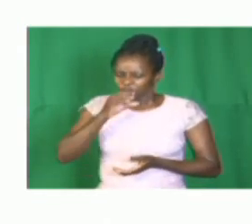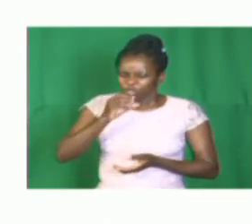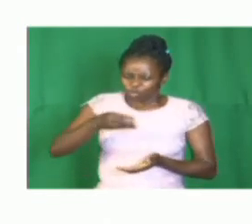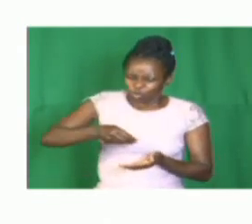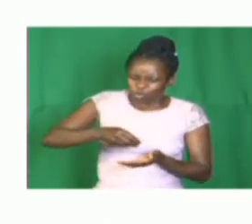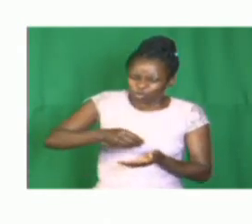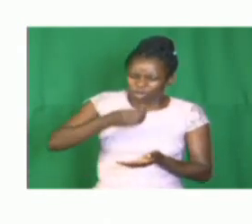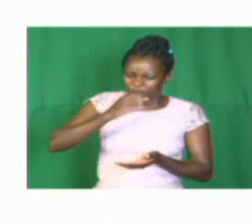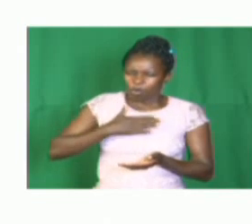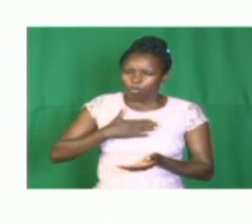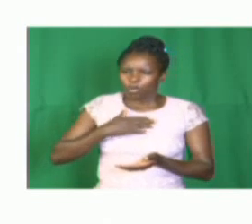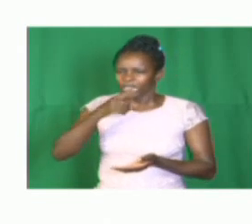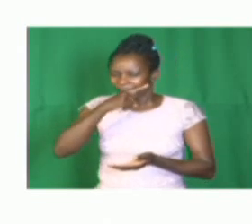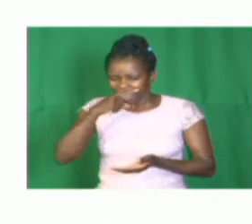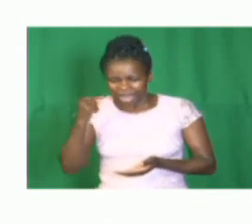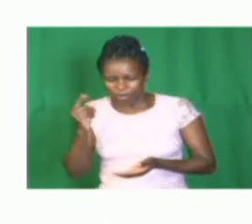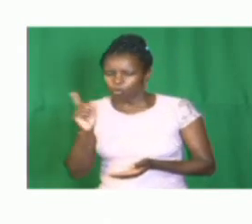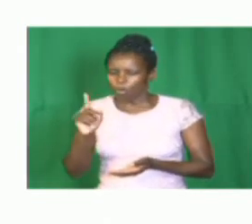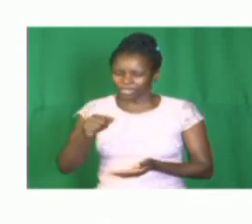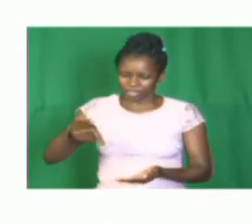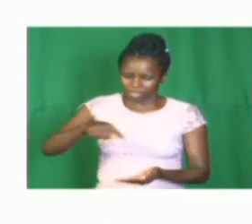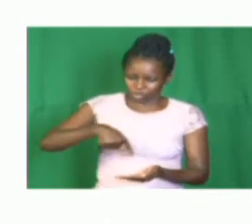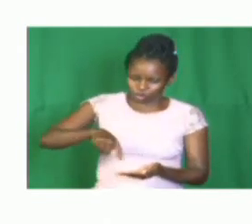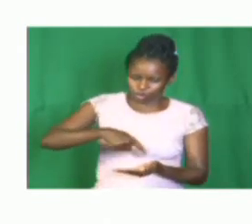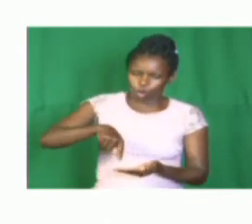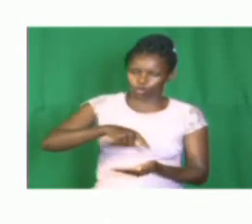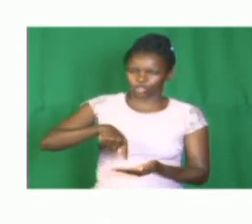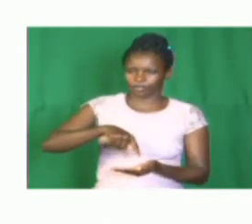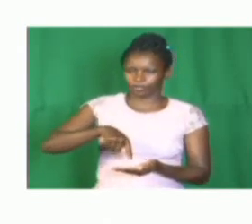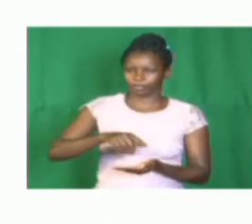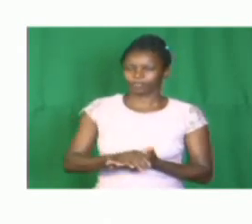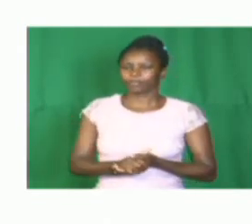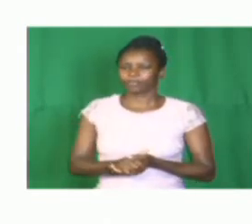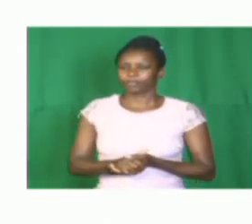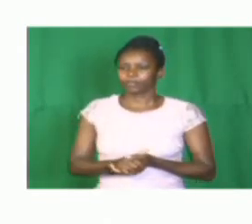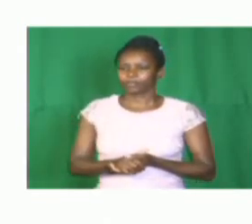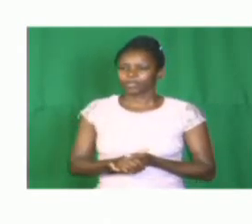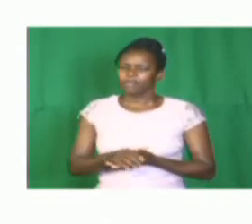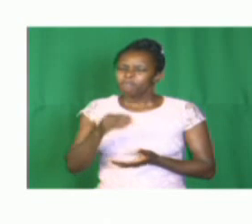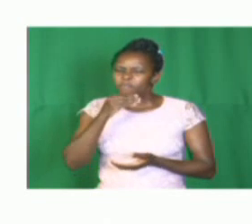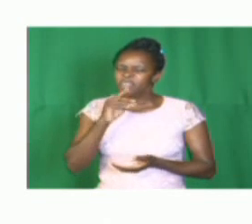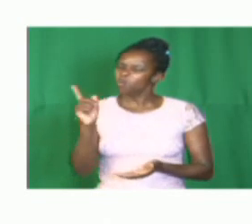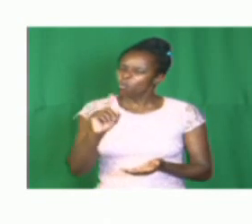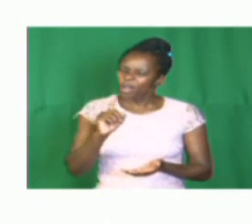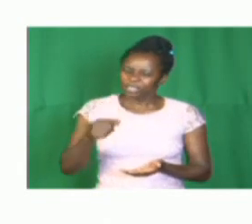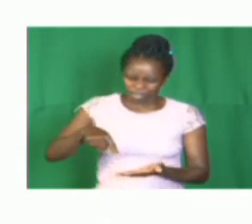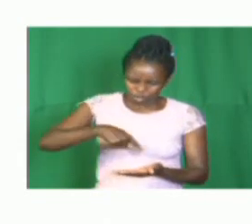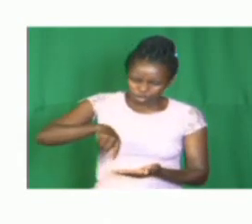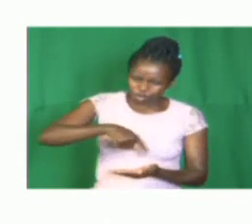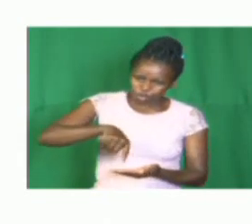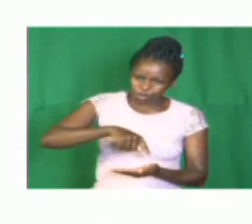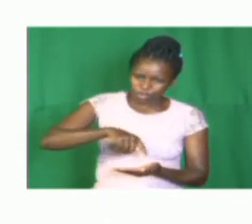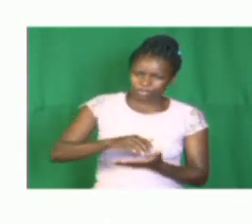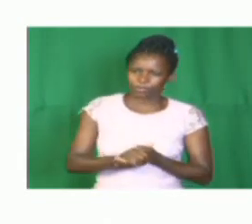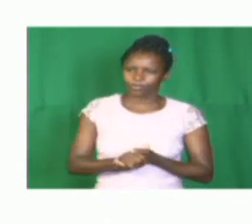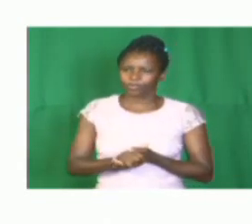is known as a solution. It is a solution. So now, what is a solution? Dear learners,